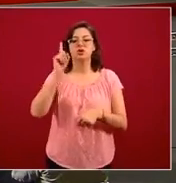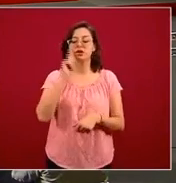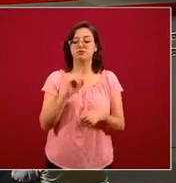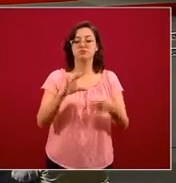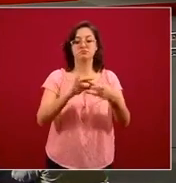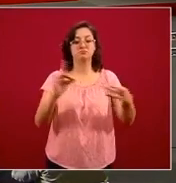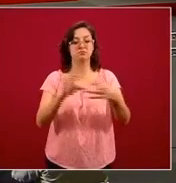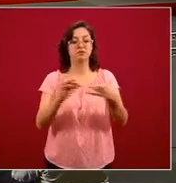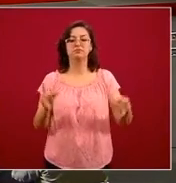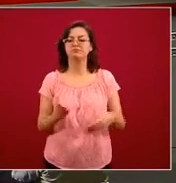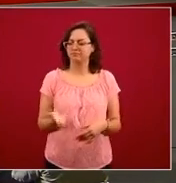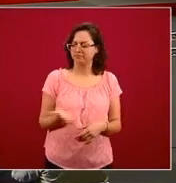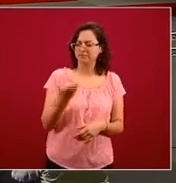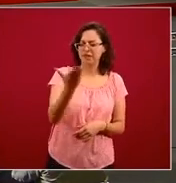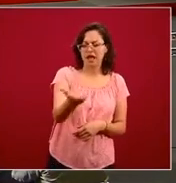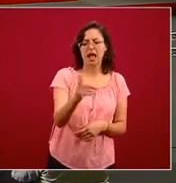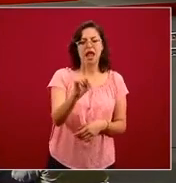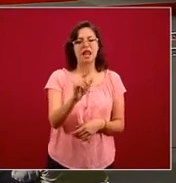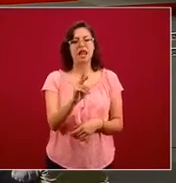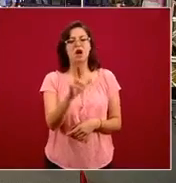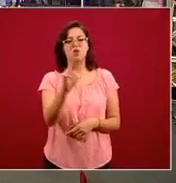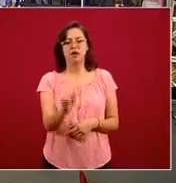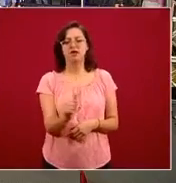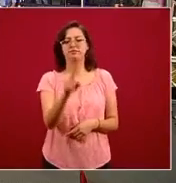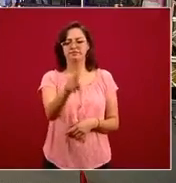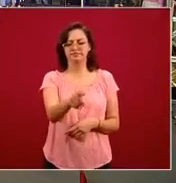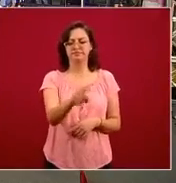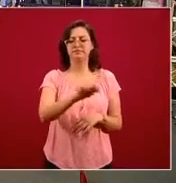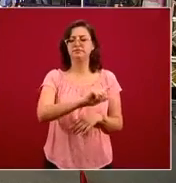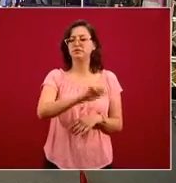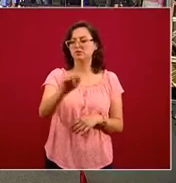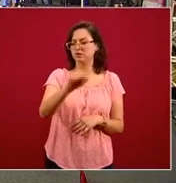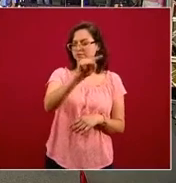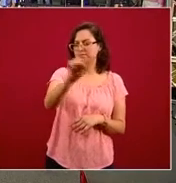clear and wide-ranging explanation.